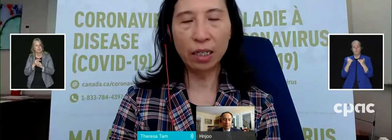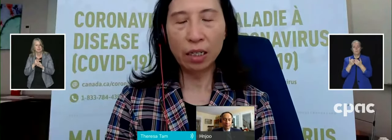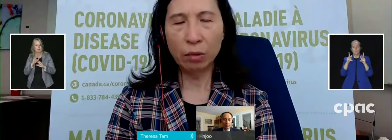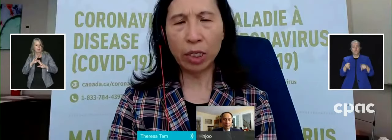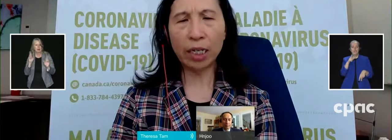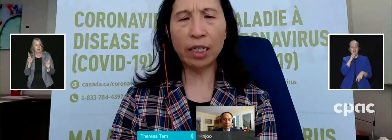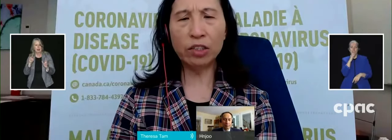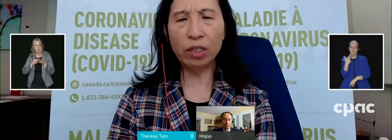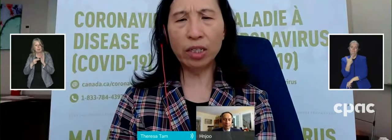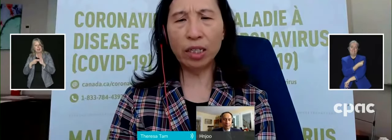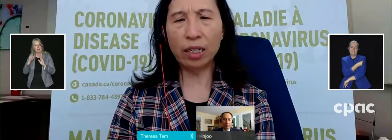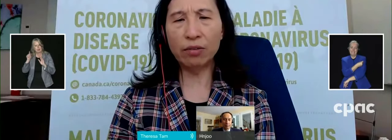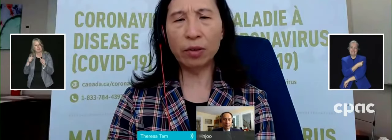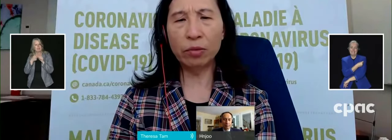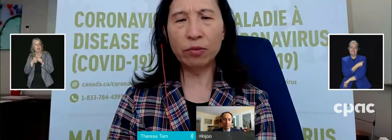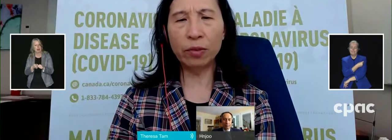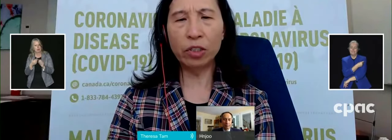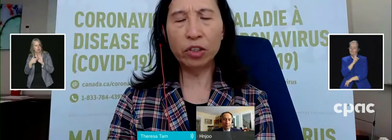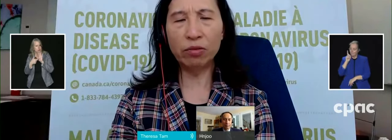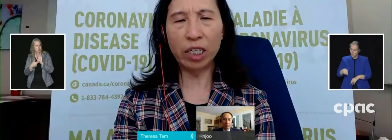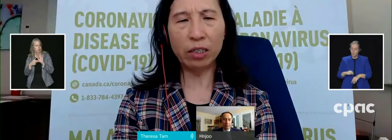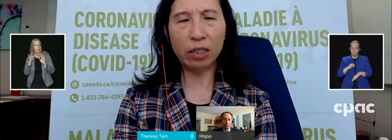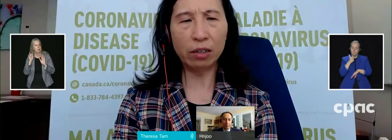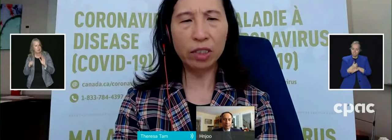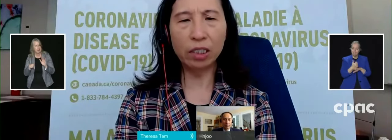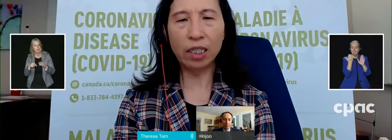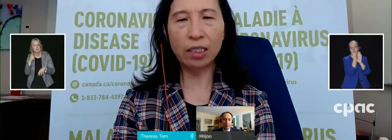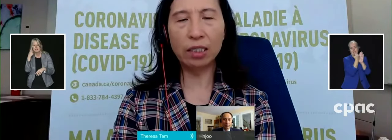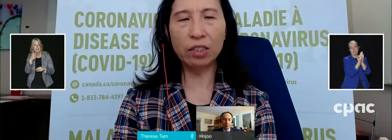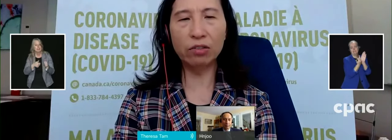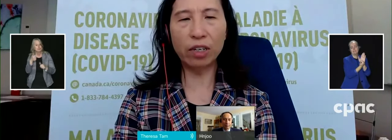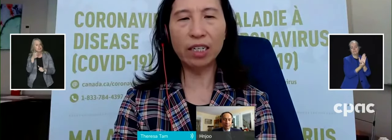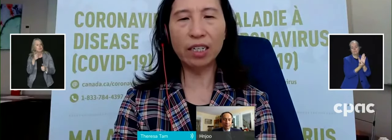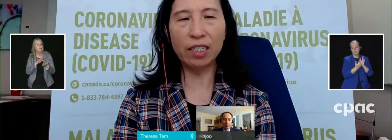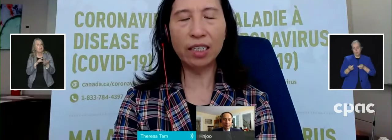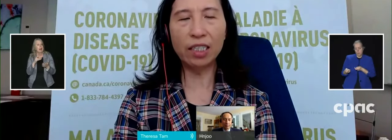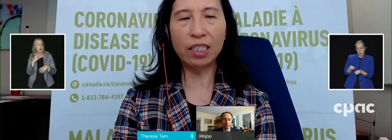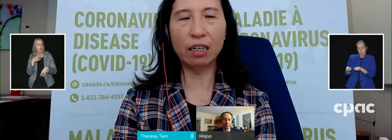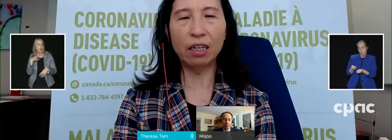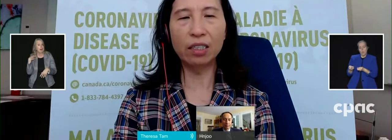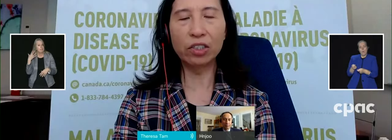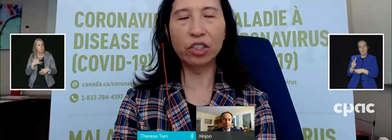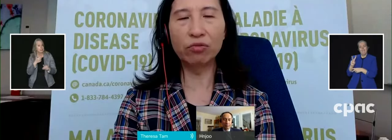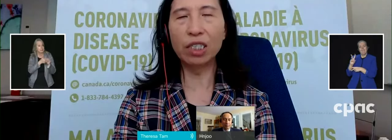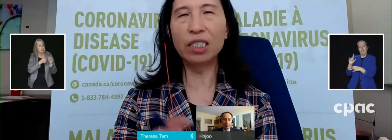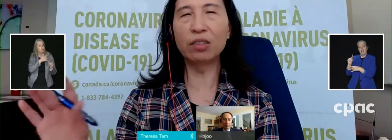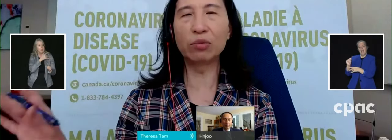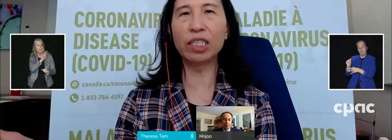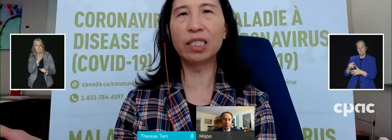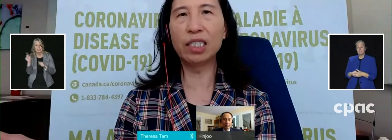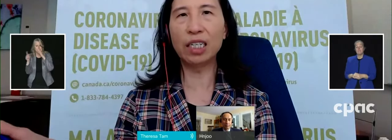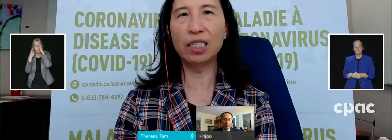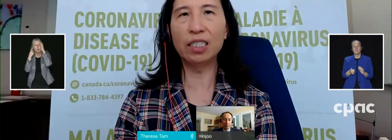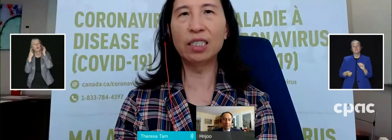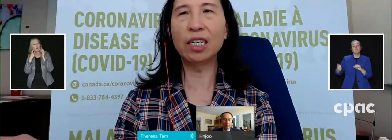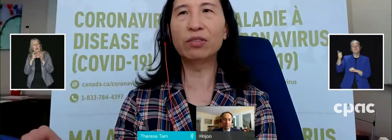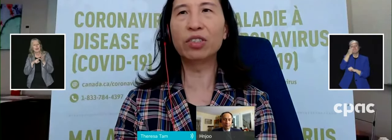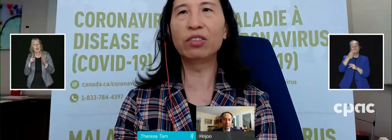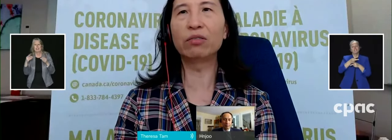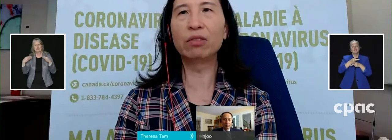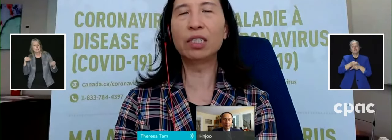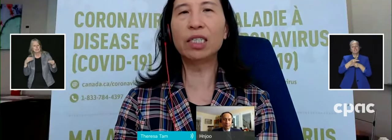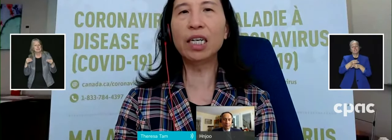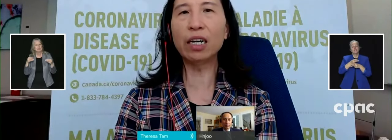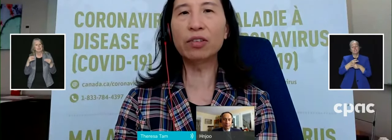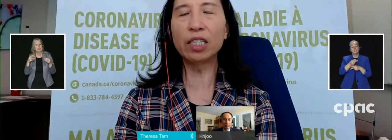in place. But I do think that from the chief medical officers, they do recognize that you can't just release the brakes entirely. You're going to have